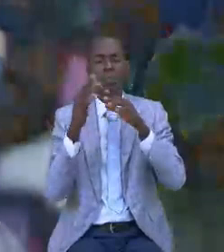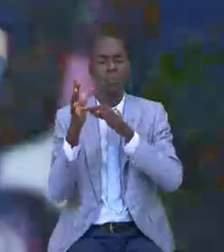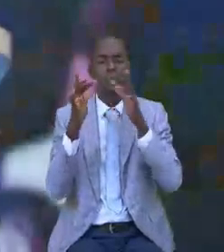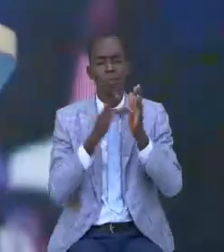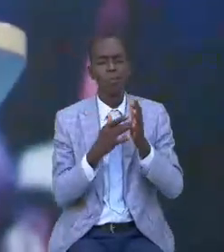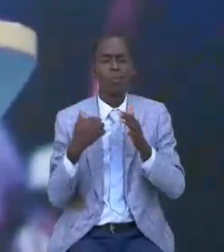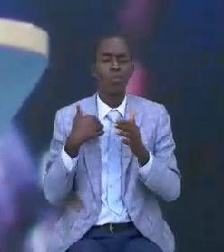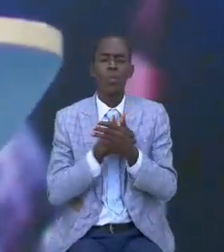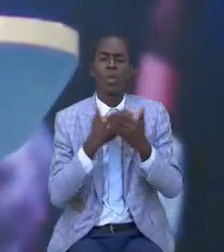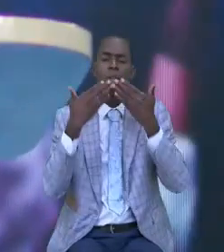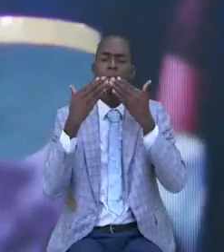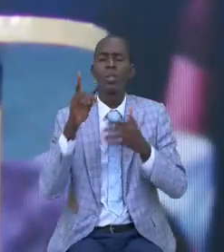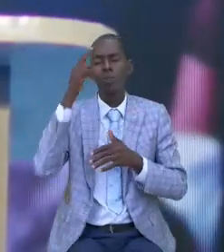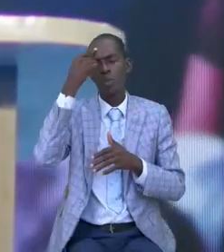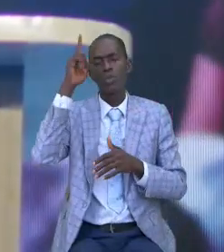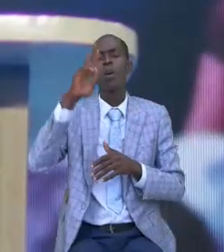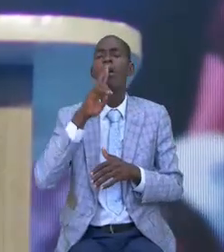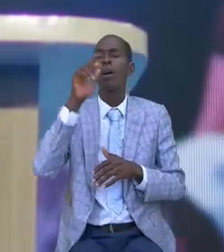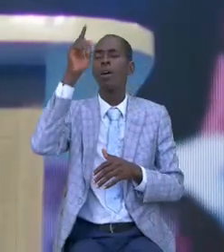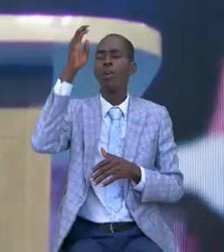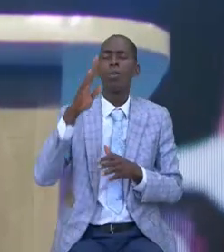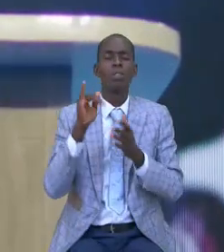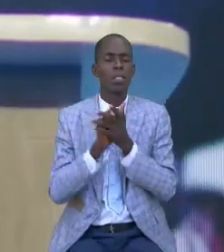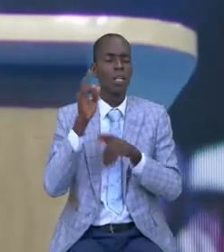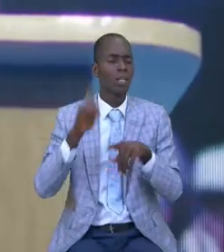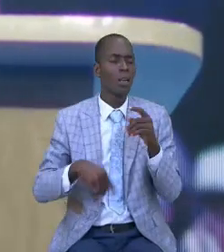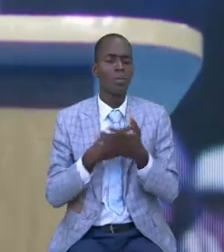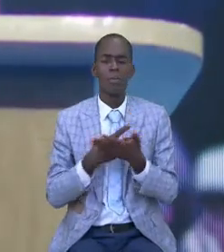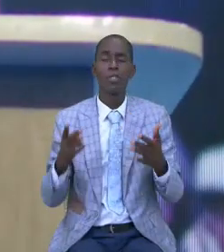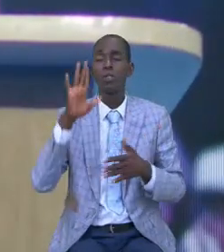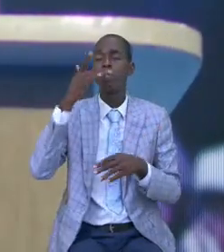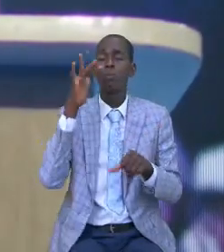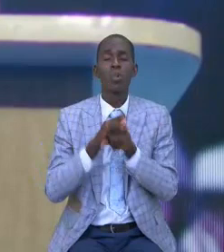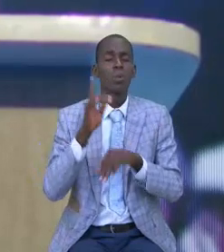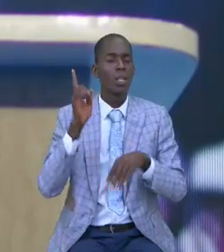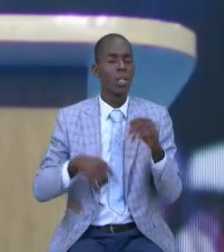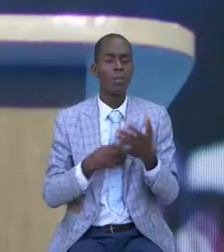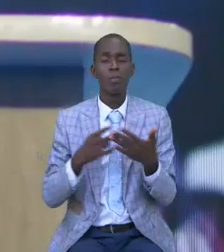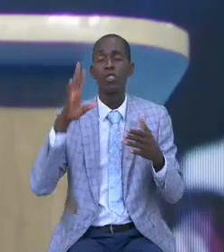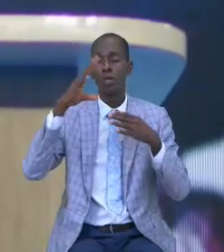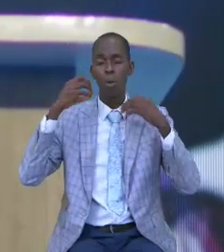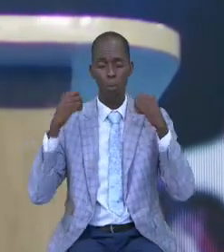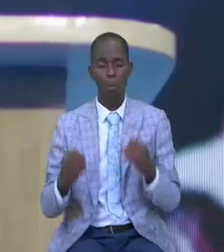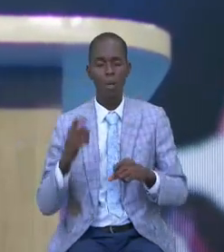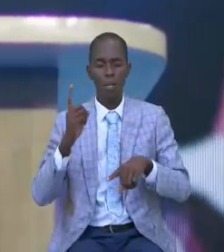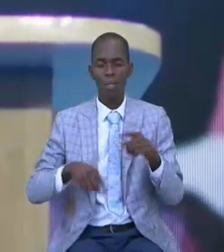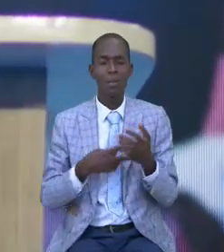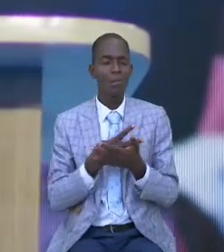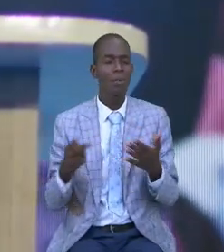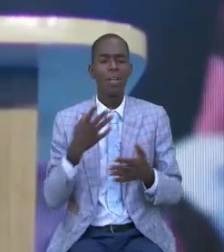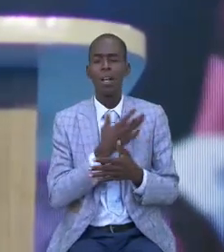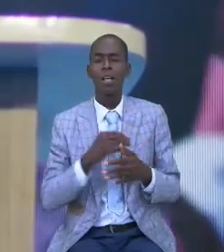because you are a God that cannot fail. Your promises cannot fail. Your power cannot fail. And